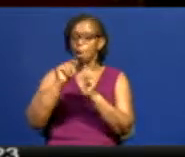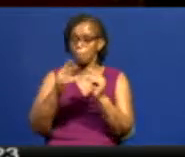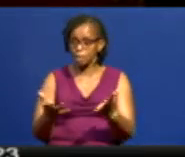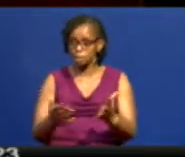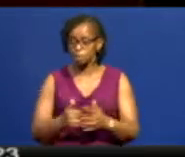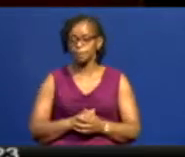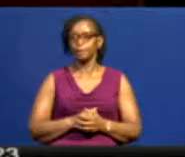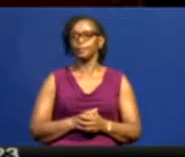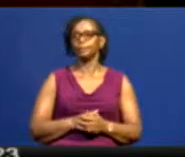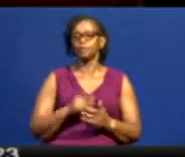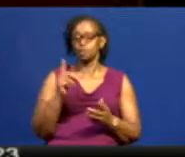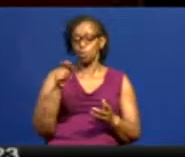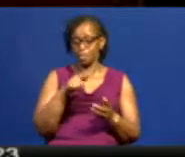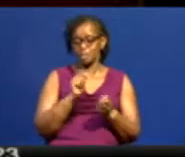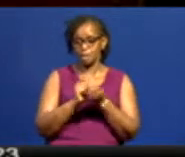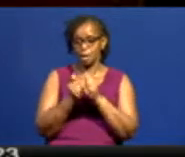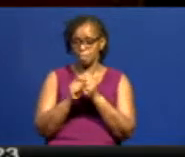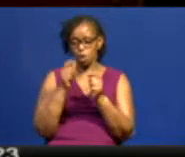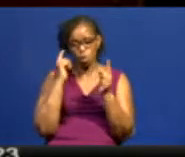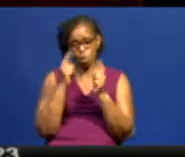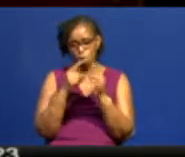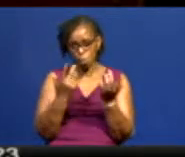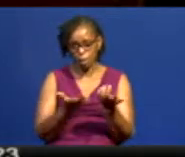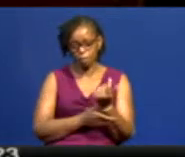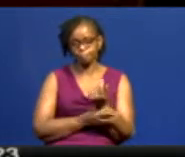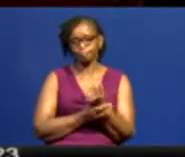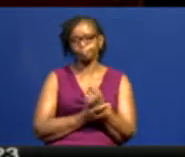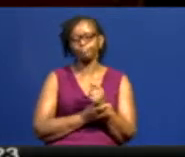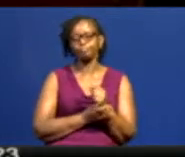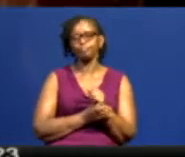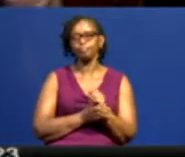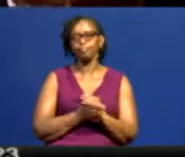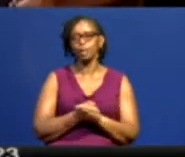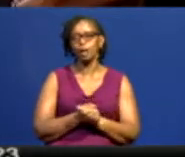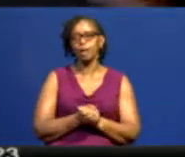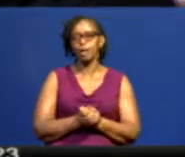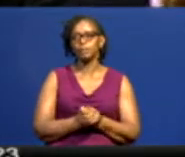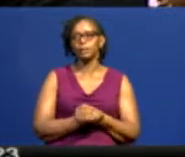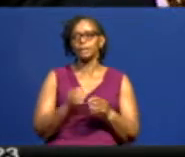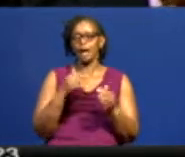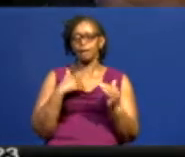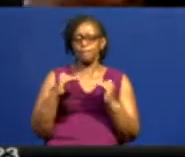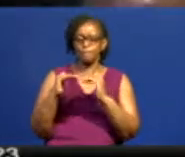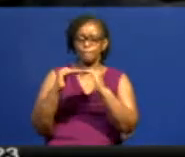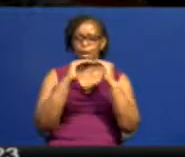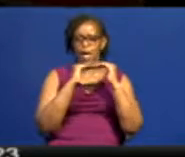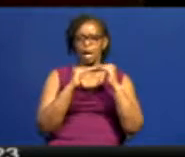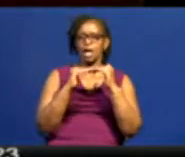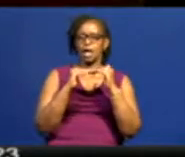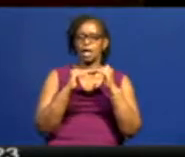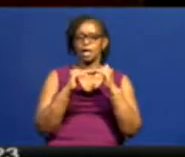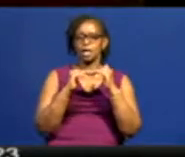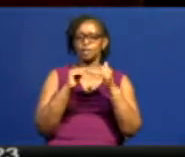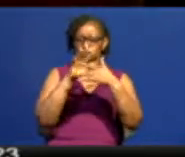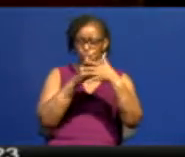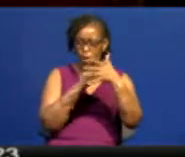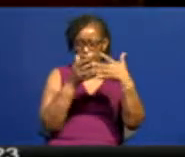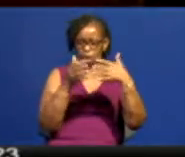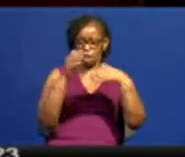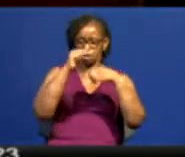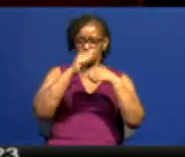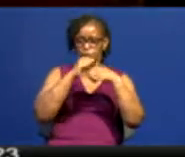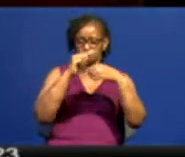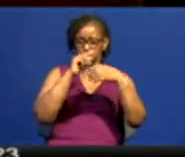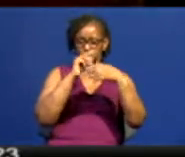now is seeking now to have, this now tax policy is now seeking to have at least a fair structure, whether you are a body corporate or an